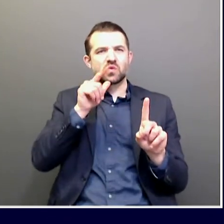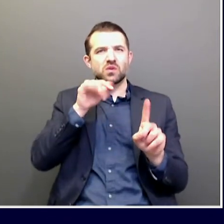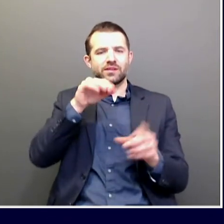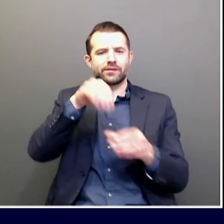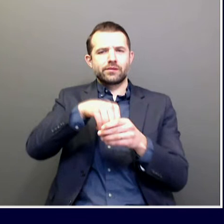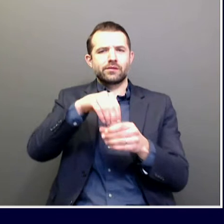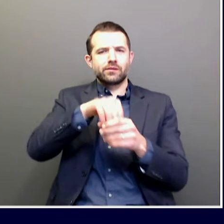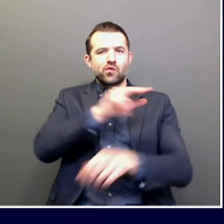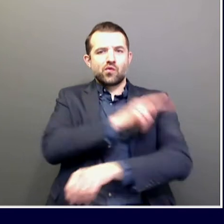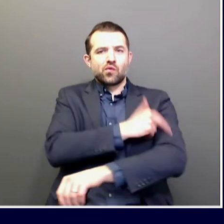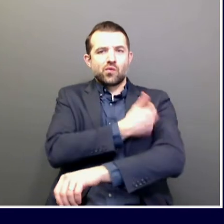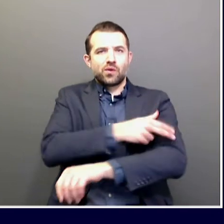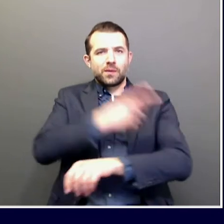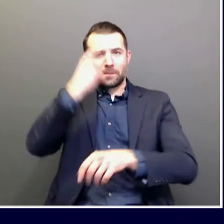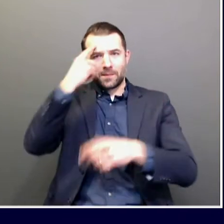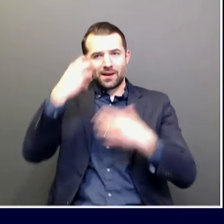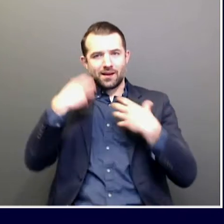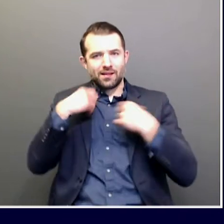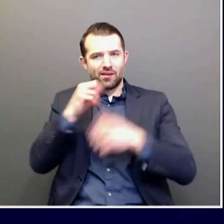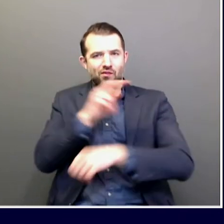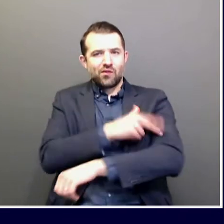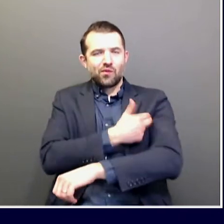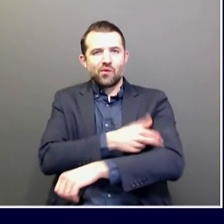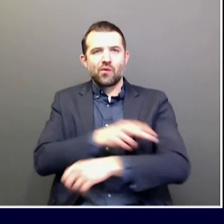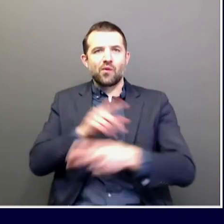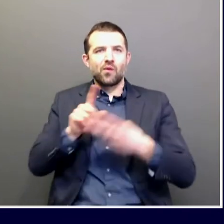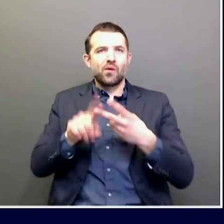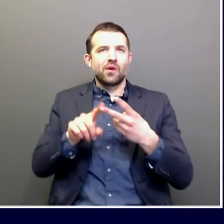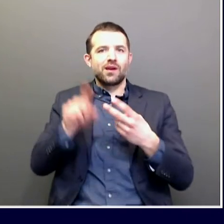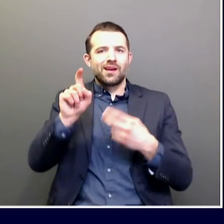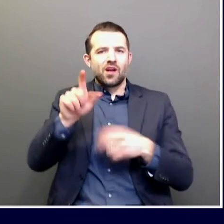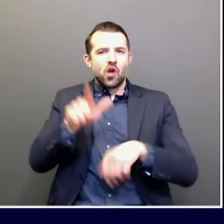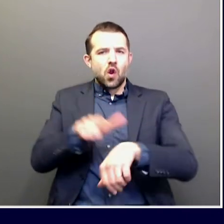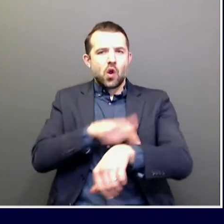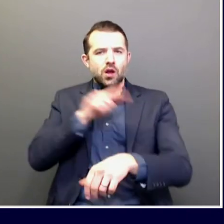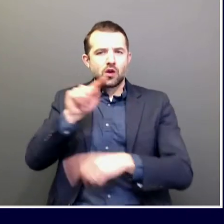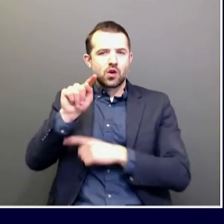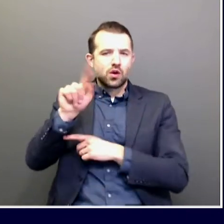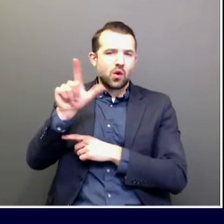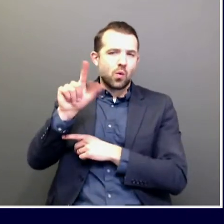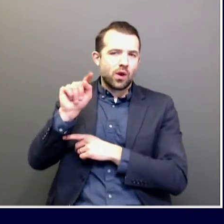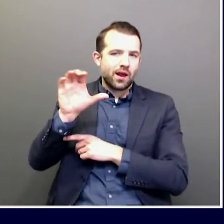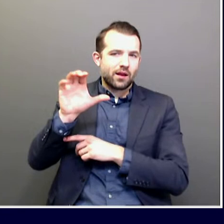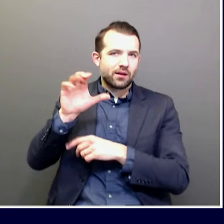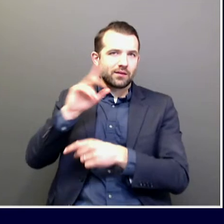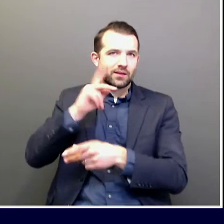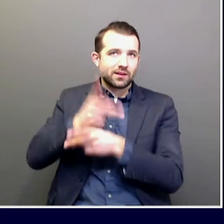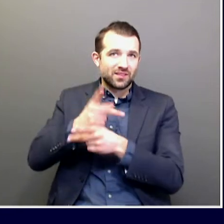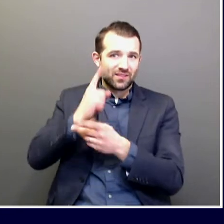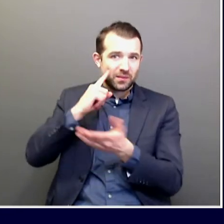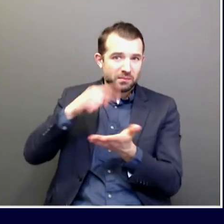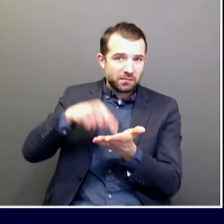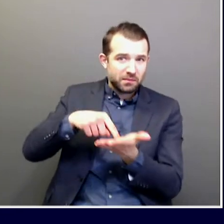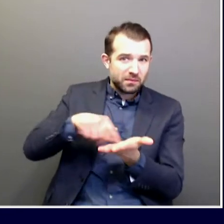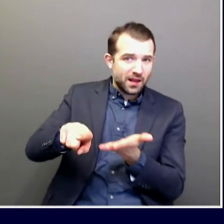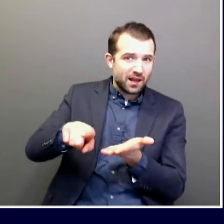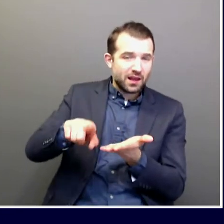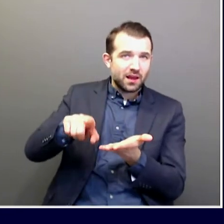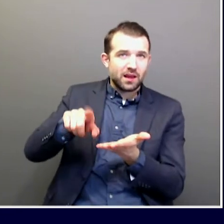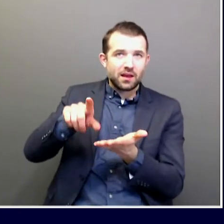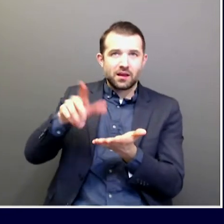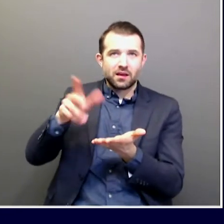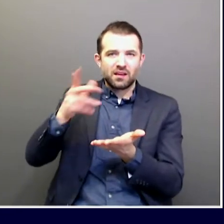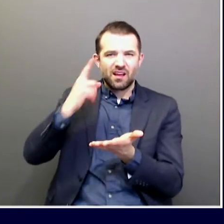for institutional care for psychiatric hospitals or nursing facilities or residential care facilities. They really are